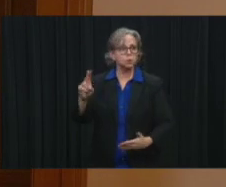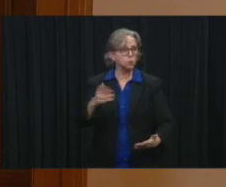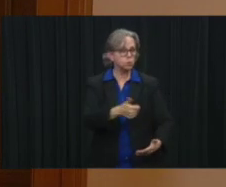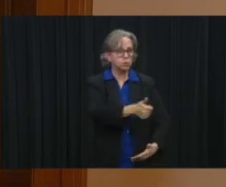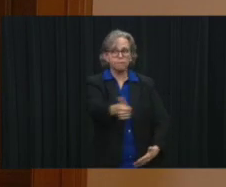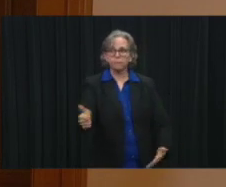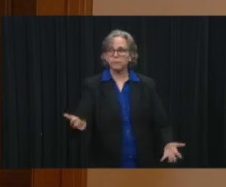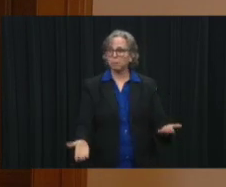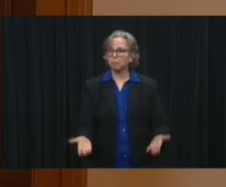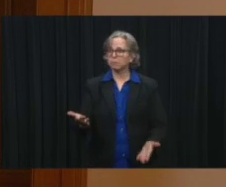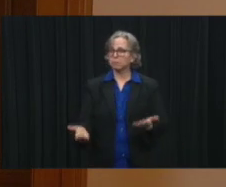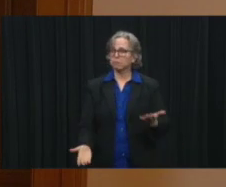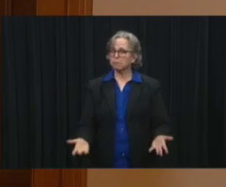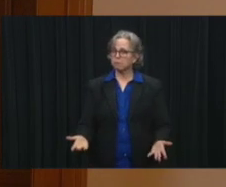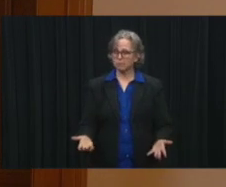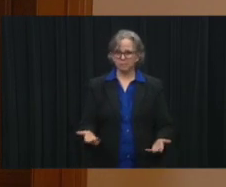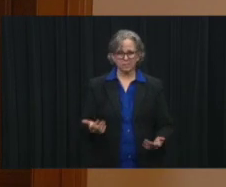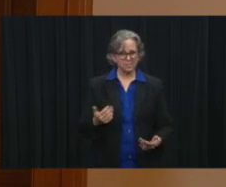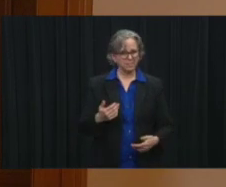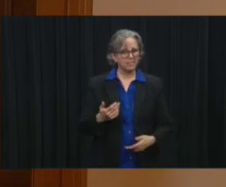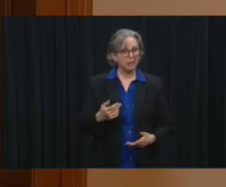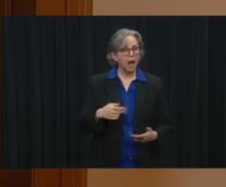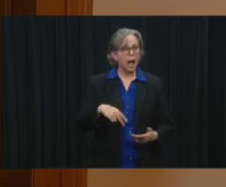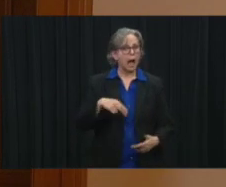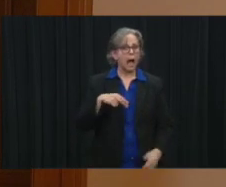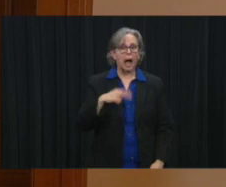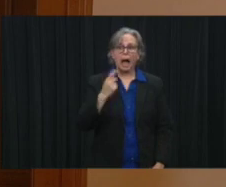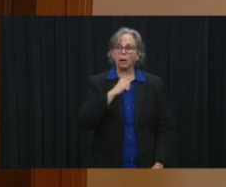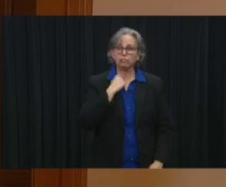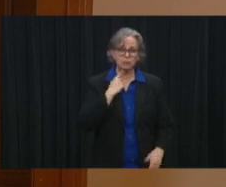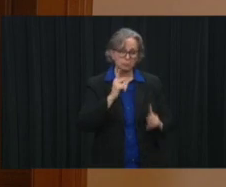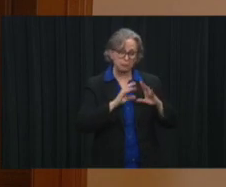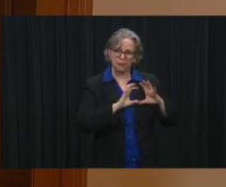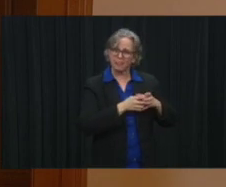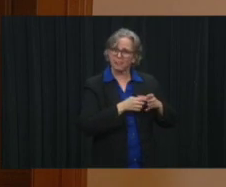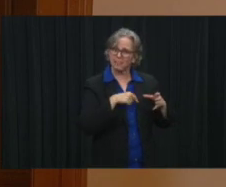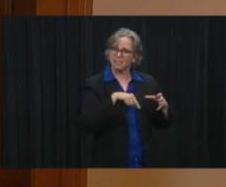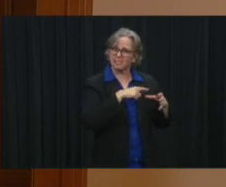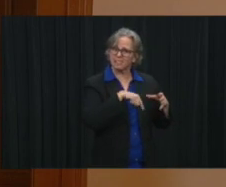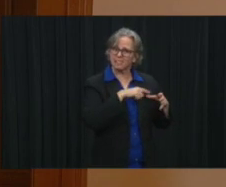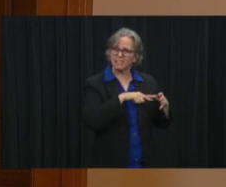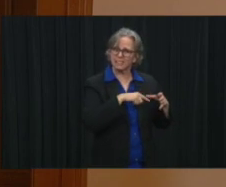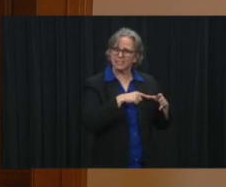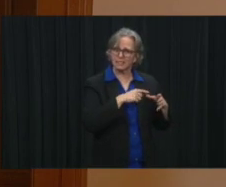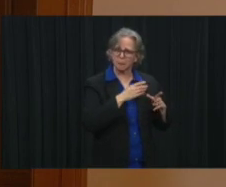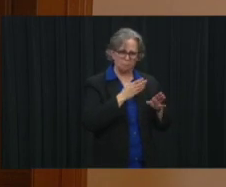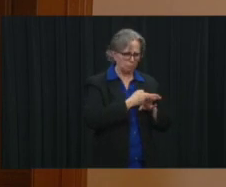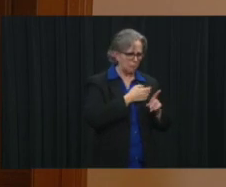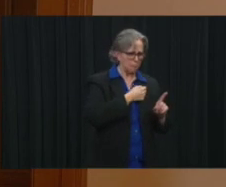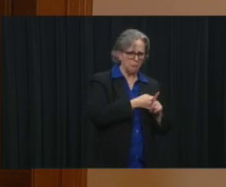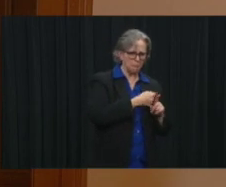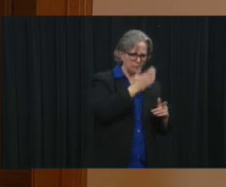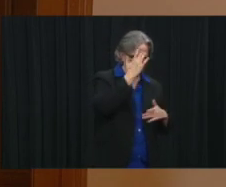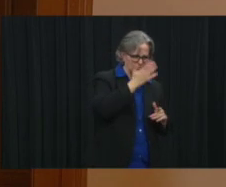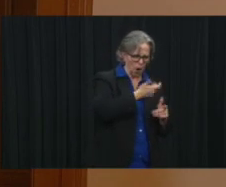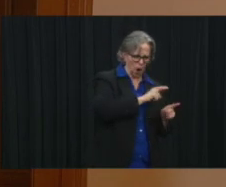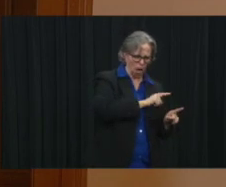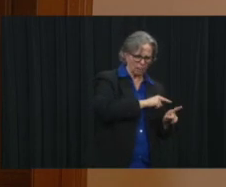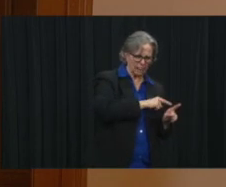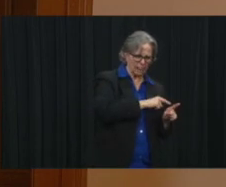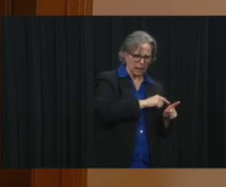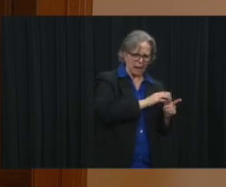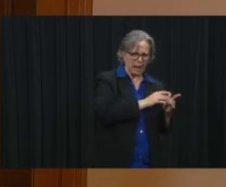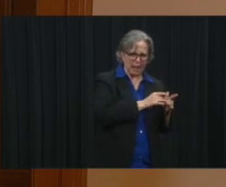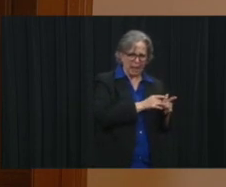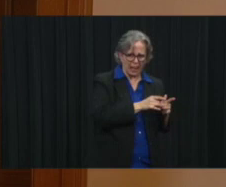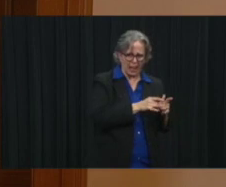folks with pre-existing conditions. We've known the elderly, but we're seeing increasingly a lot of morbidity. We talk a lot in my